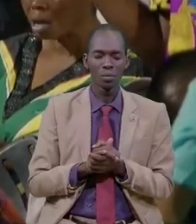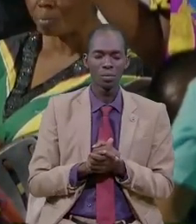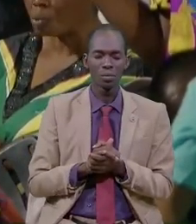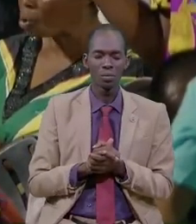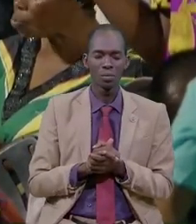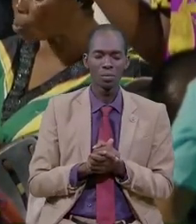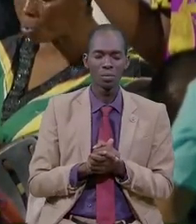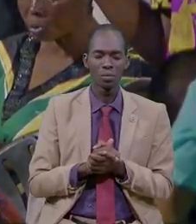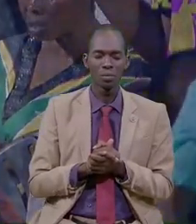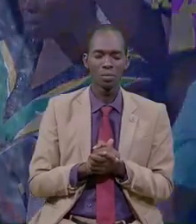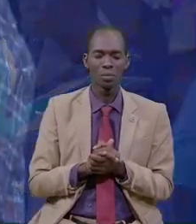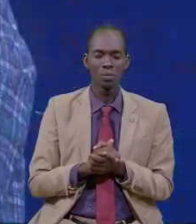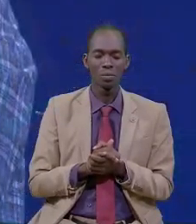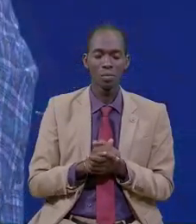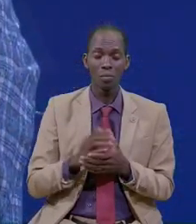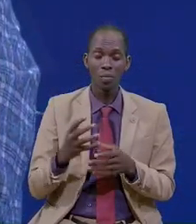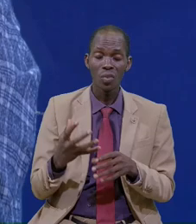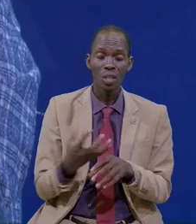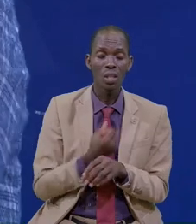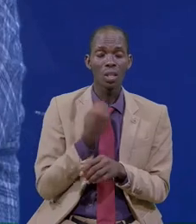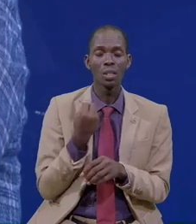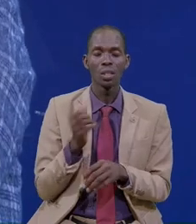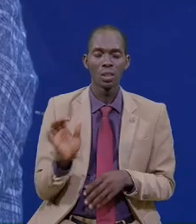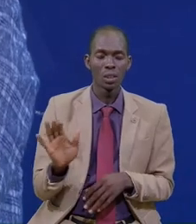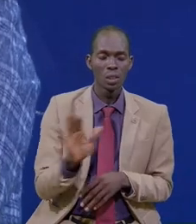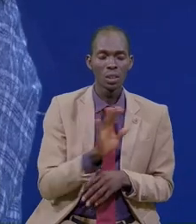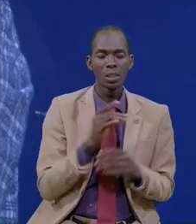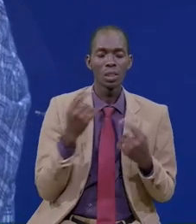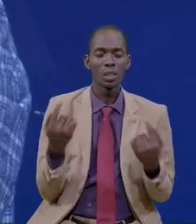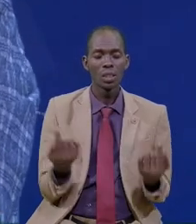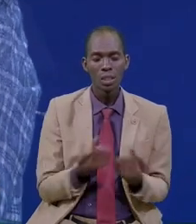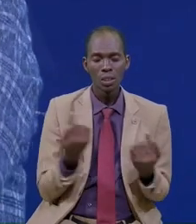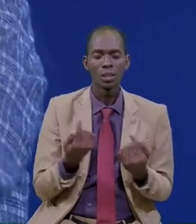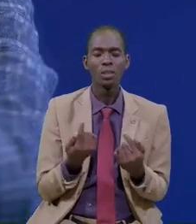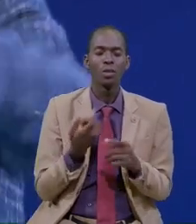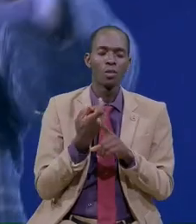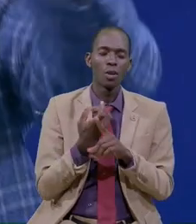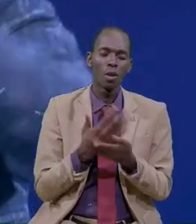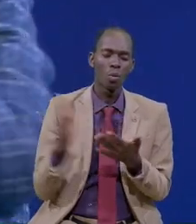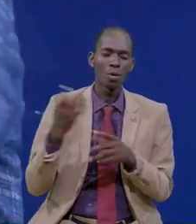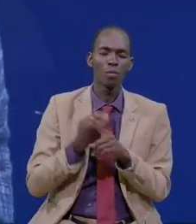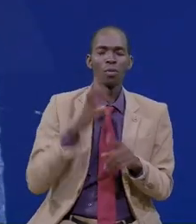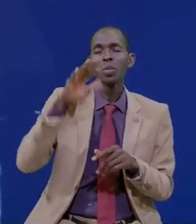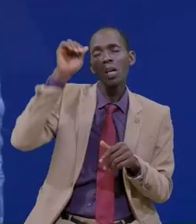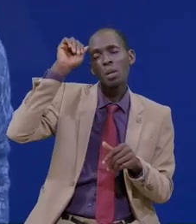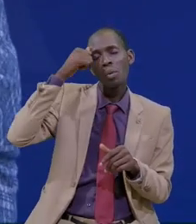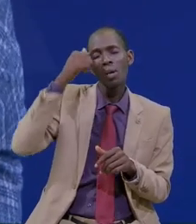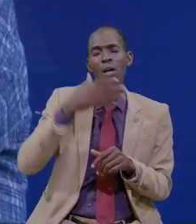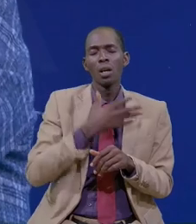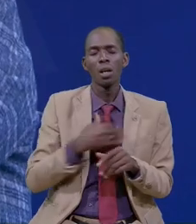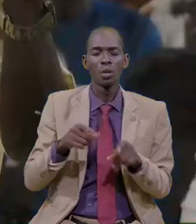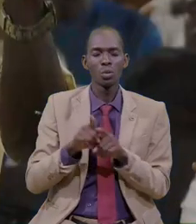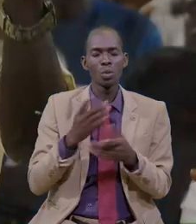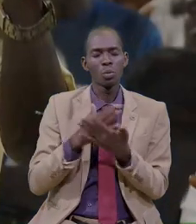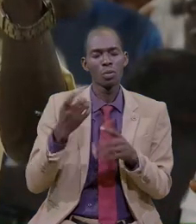ton livre au take nom de Jésus. Their sin from even your remembrance oh, and even leur péché their même own remembrance de ton well.